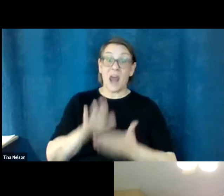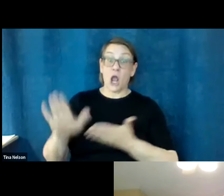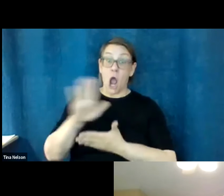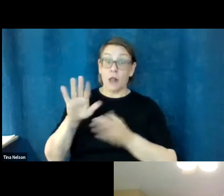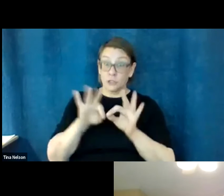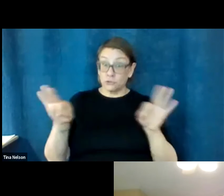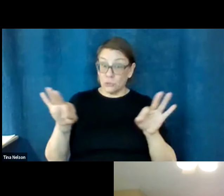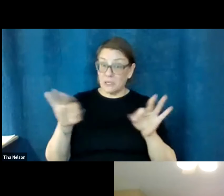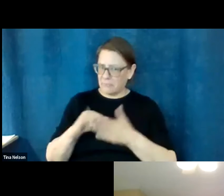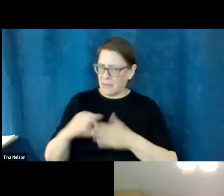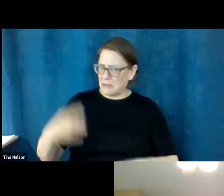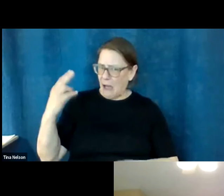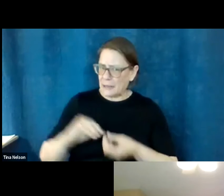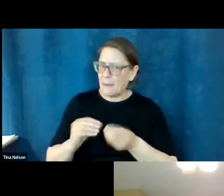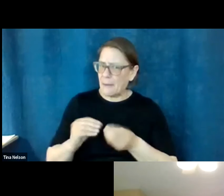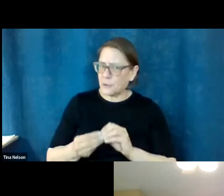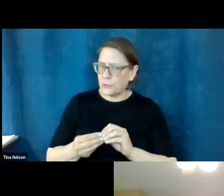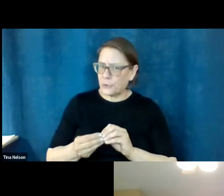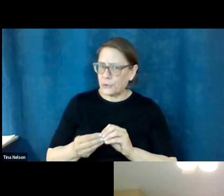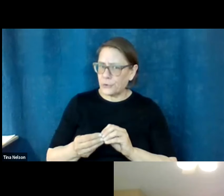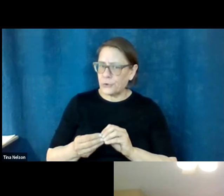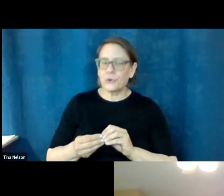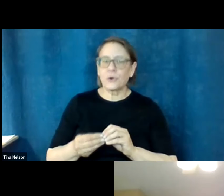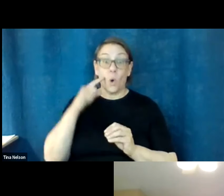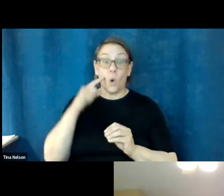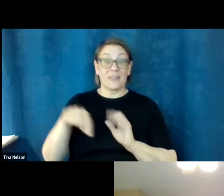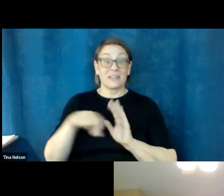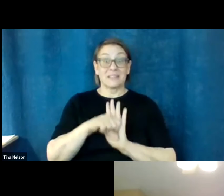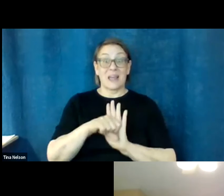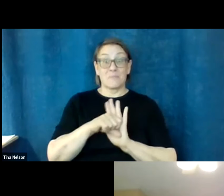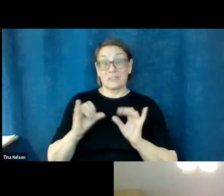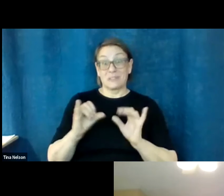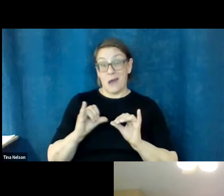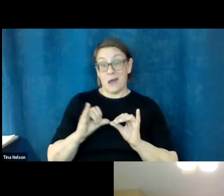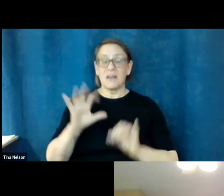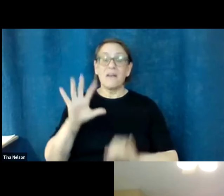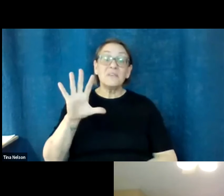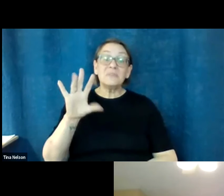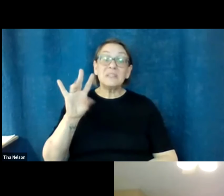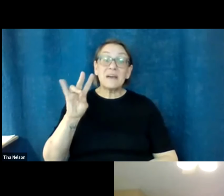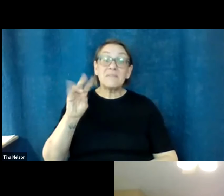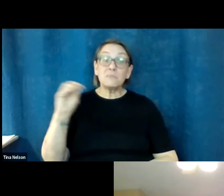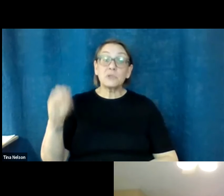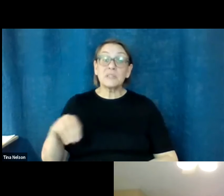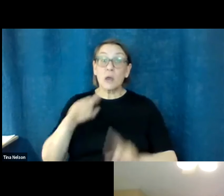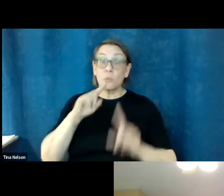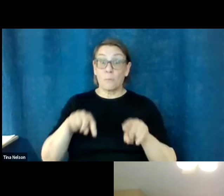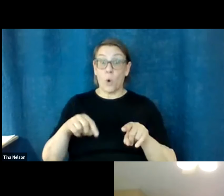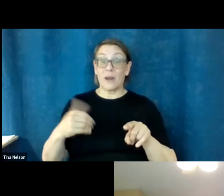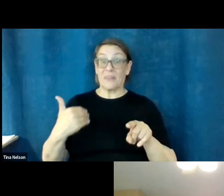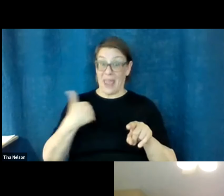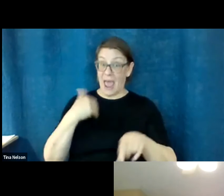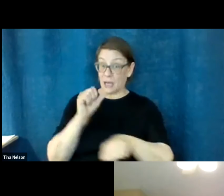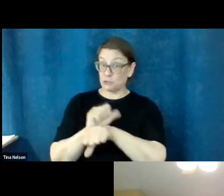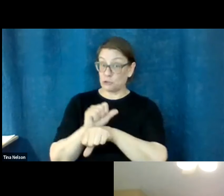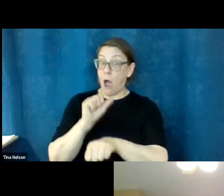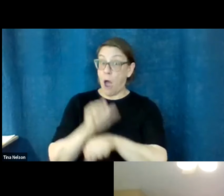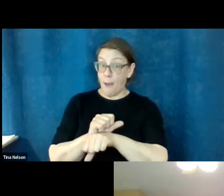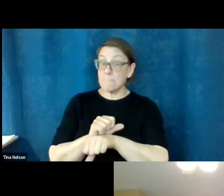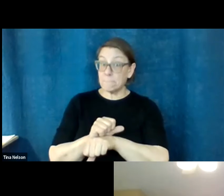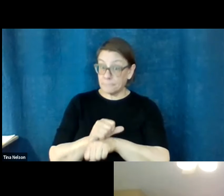that's a pretty high number amongst this particular sample size. 57% reported that they had a job so that they're